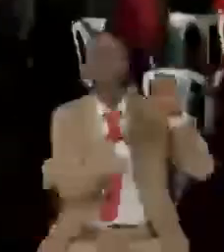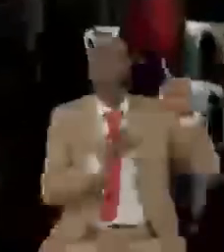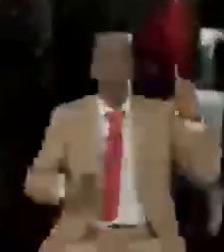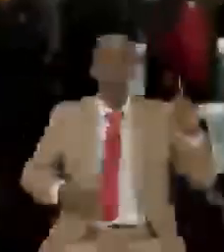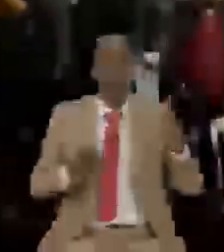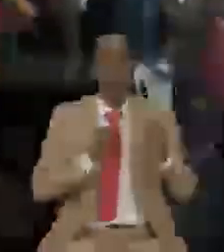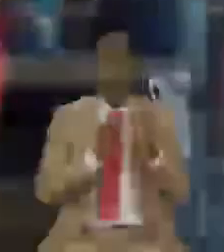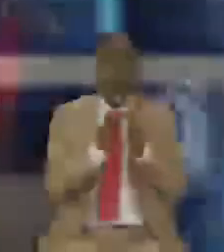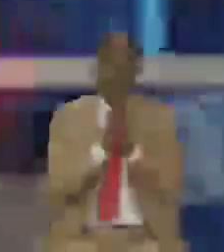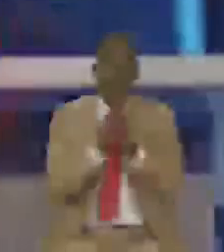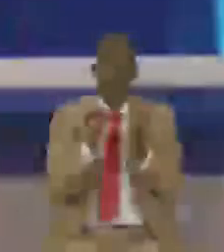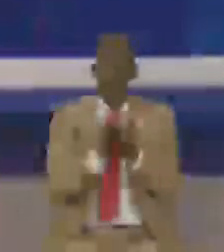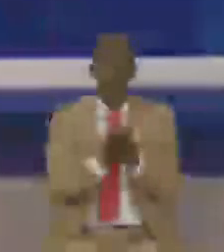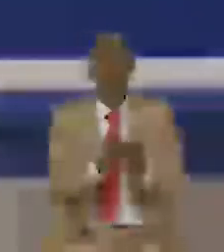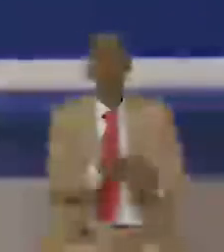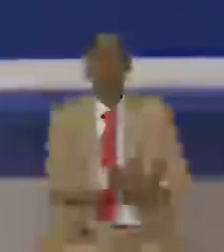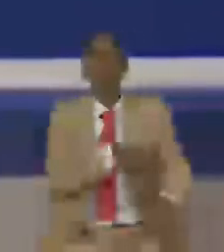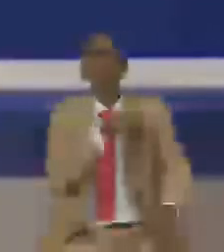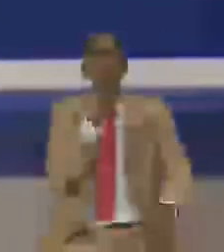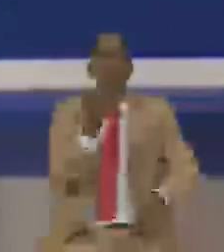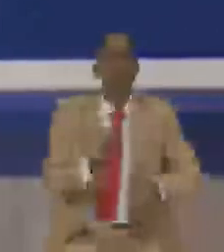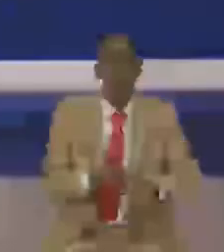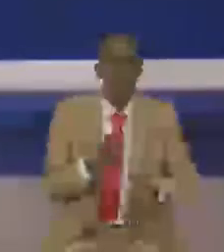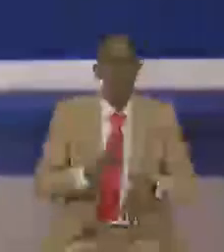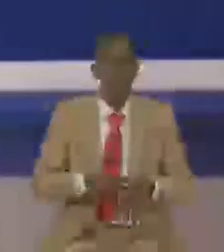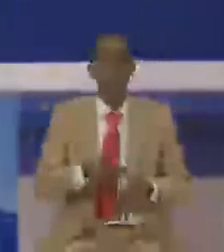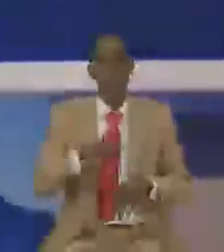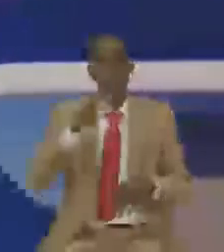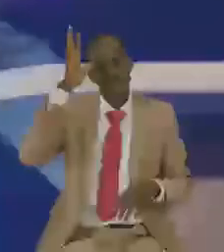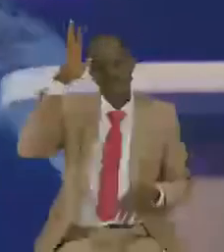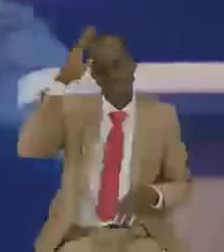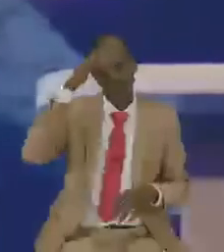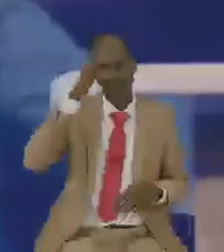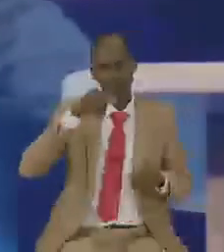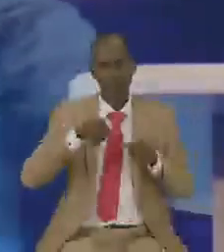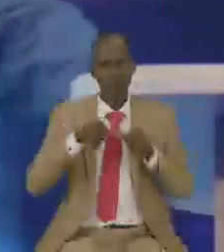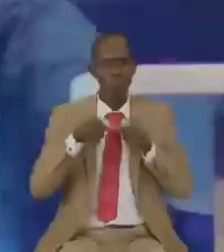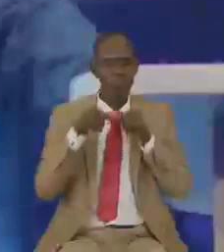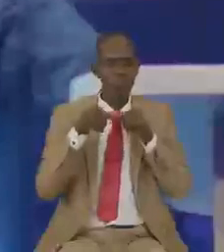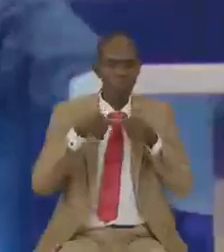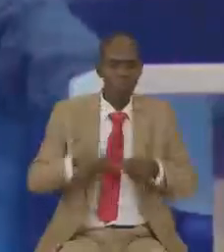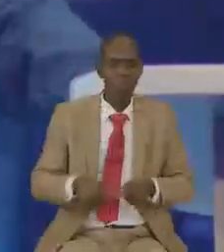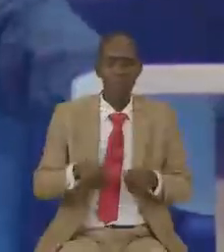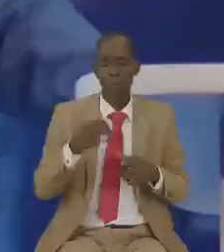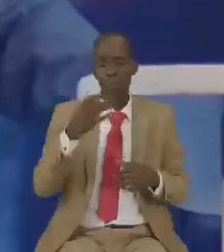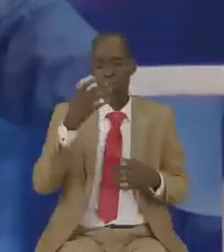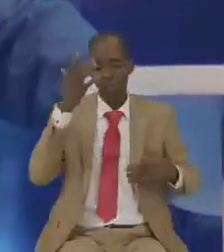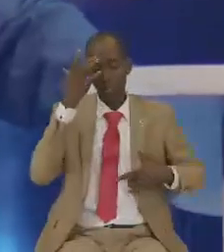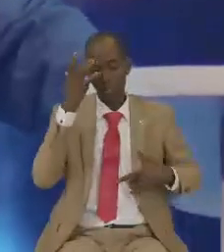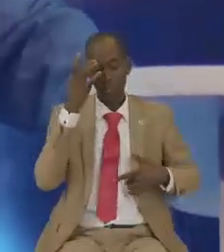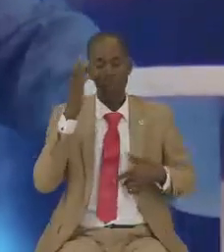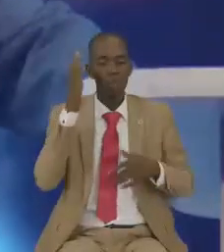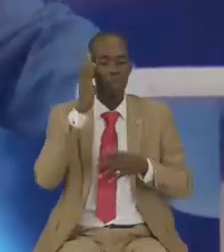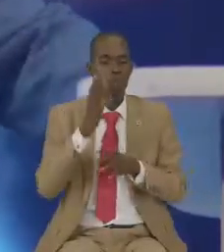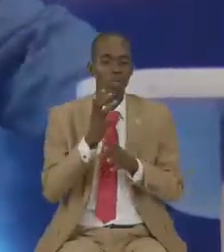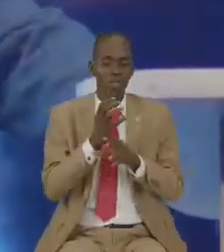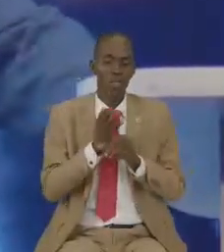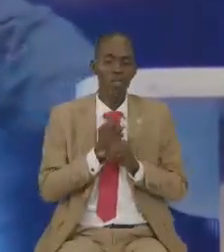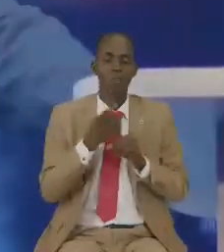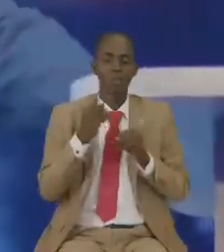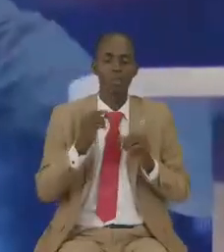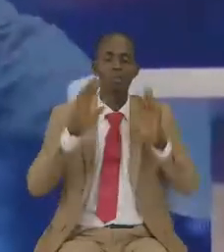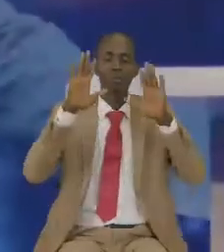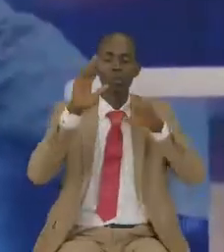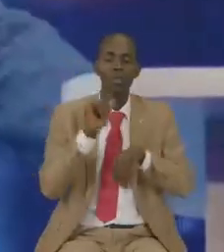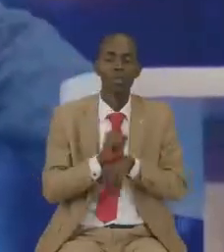that long-standing illnesses and long-standing diseases will receive the miracle and the